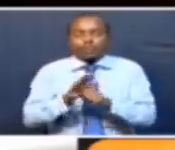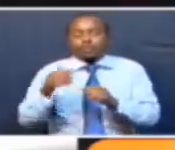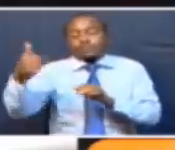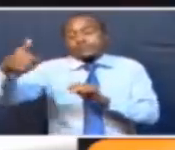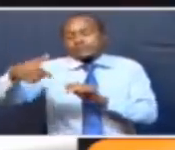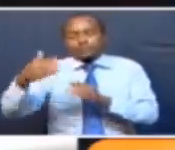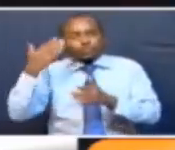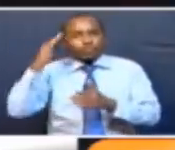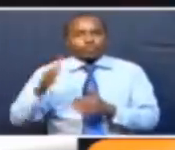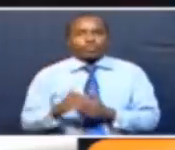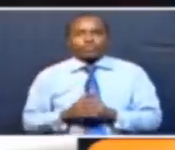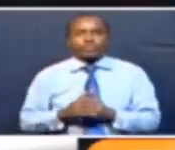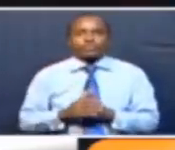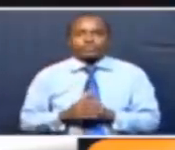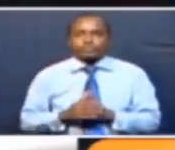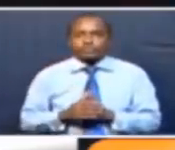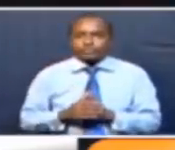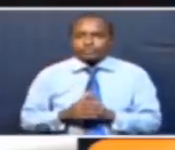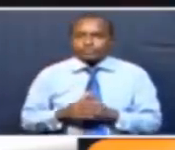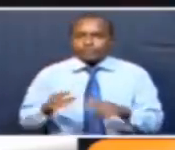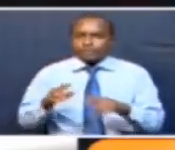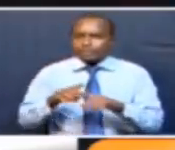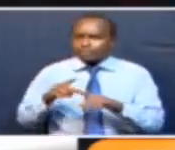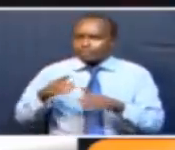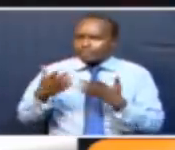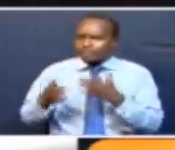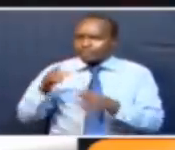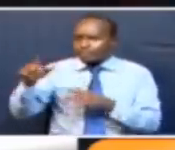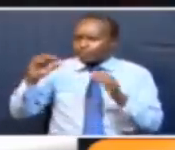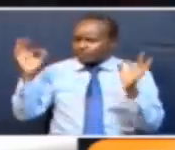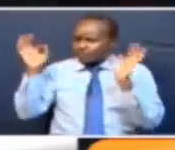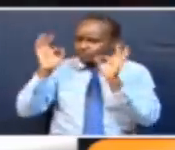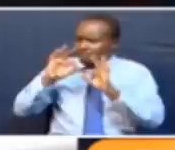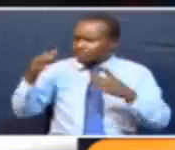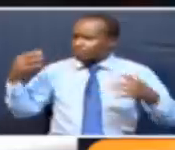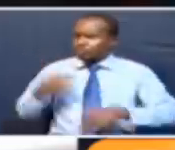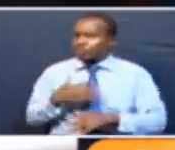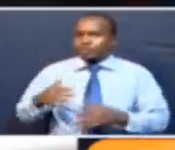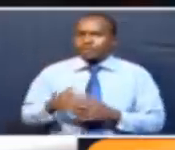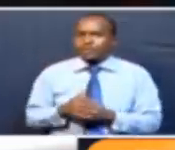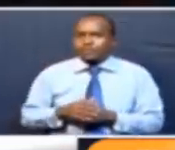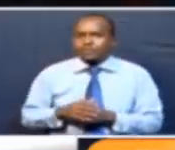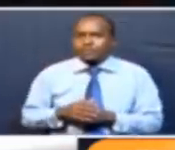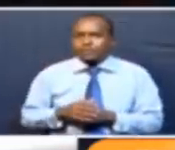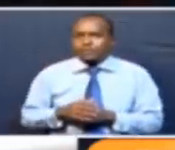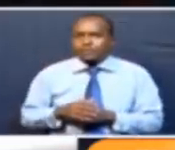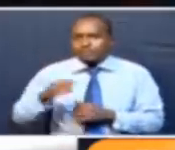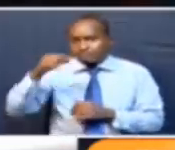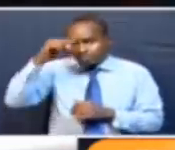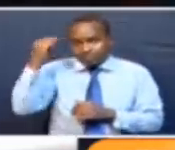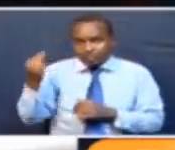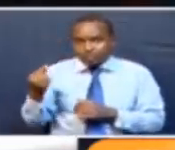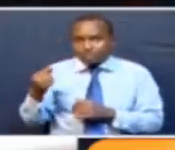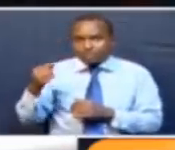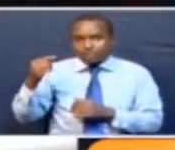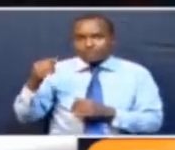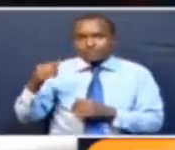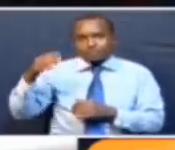But Nelson, come on, you must have been shocked. You must have been surprised like a lot of us, because Miguna referred to Sonko as a